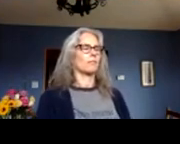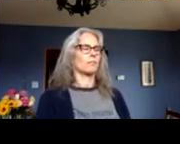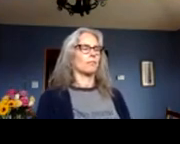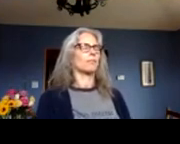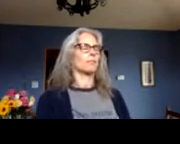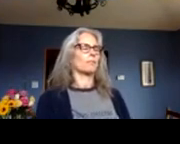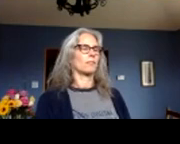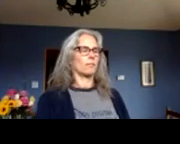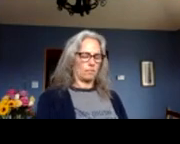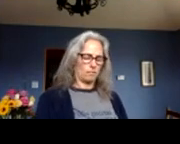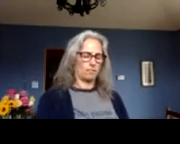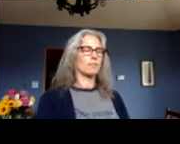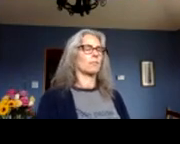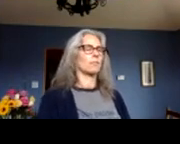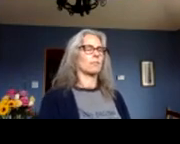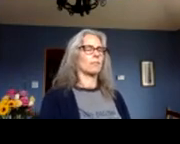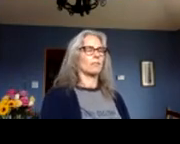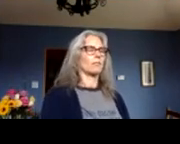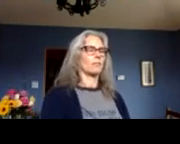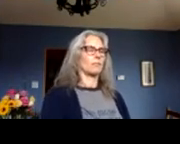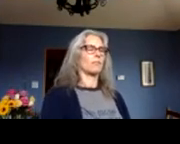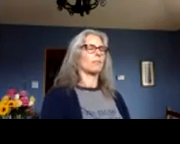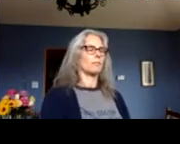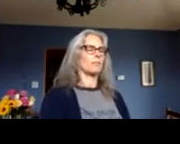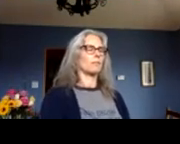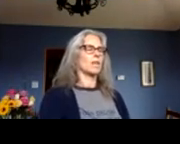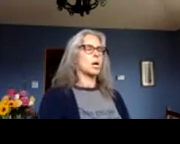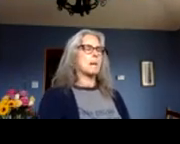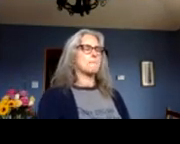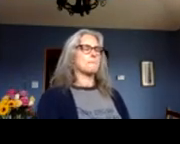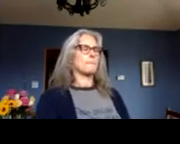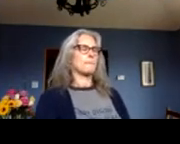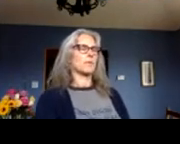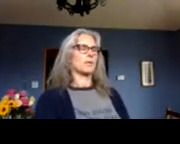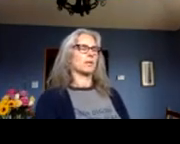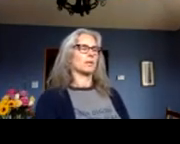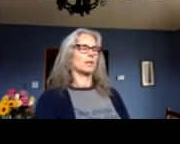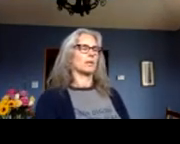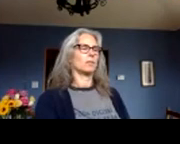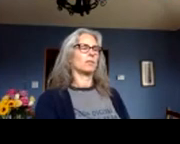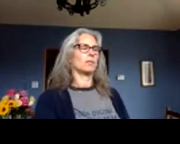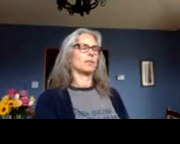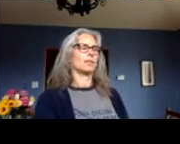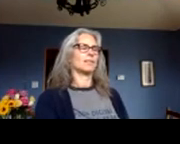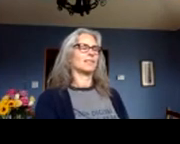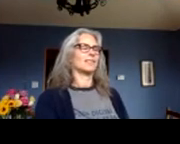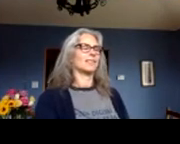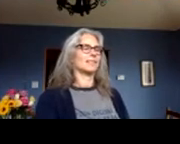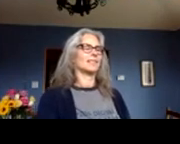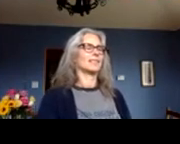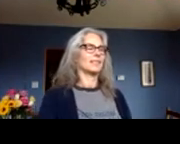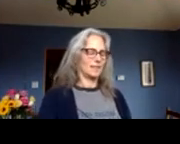in Classroom this school year. So fingers crossed that is something that they're going to get changed and updated, because currently they are only in English,